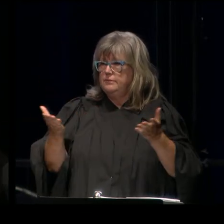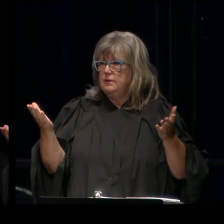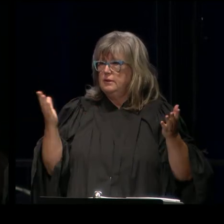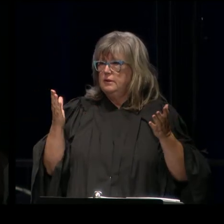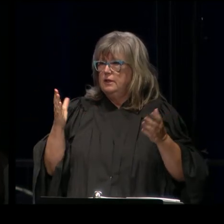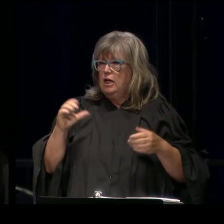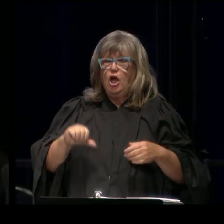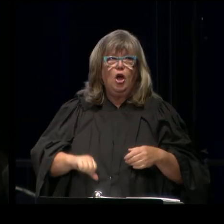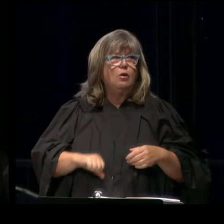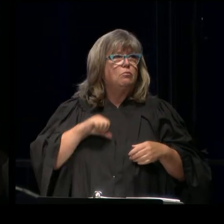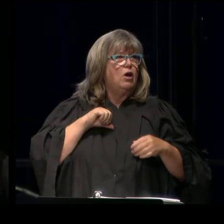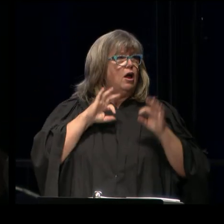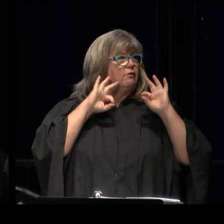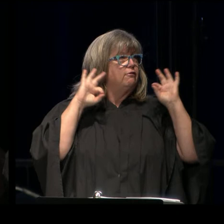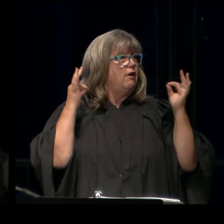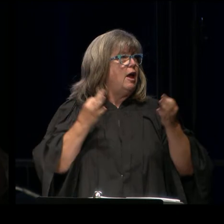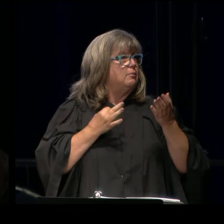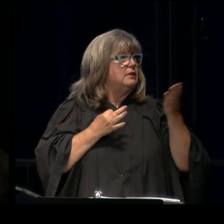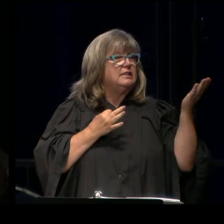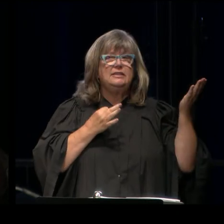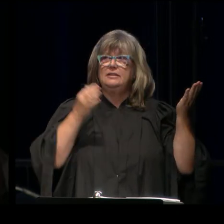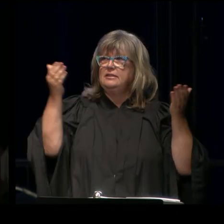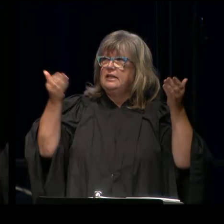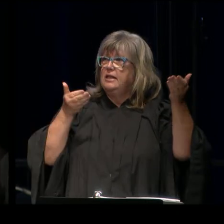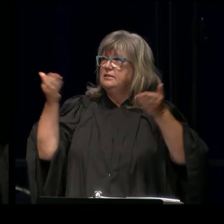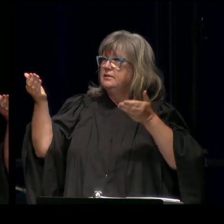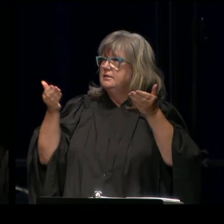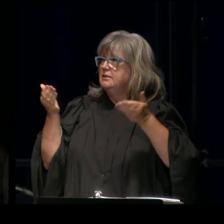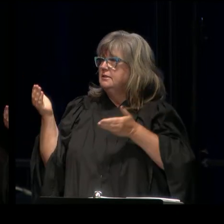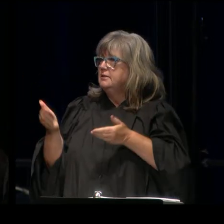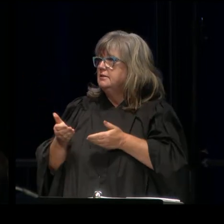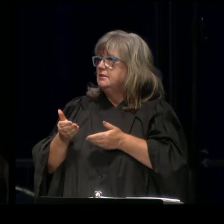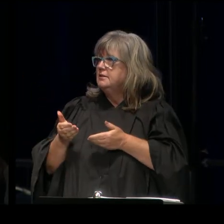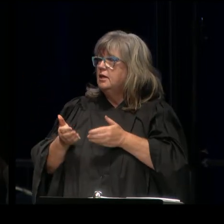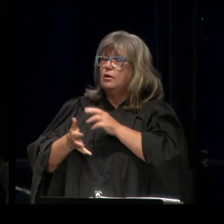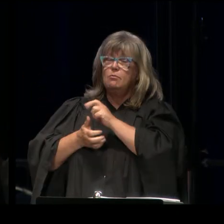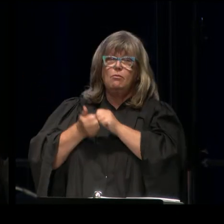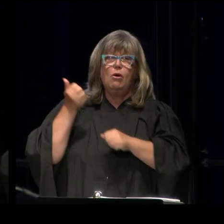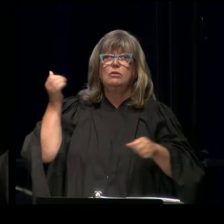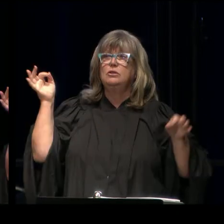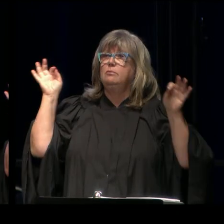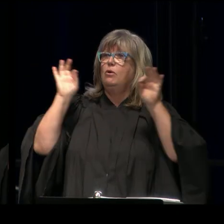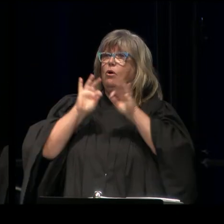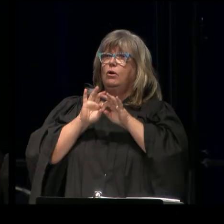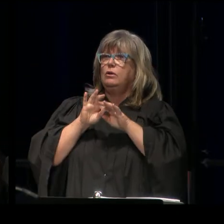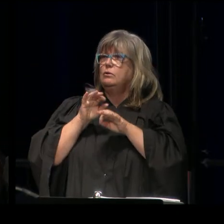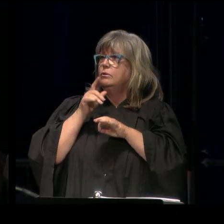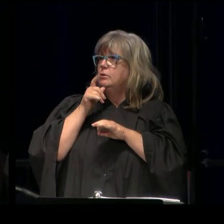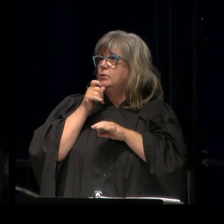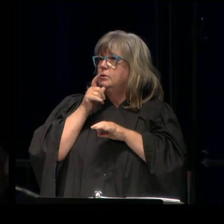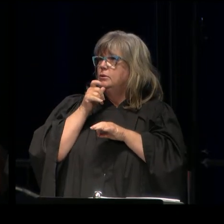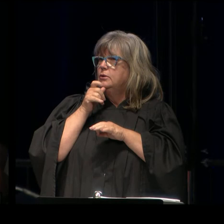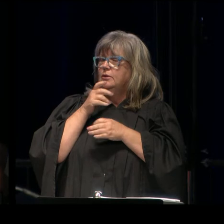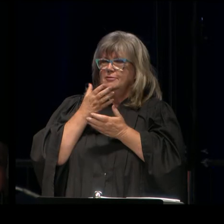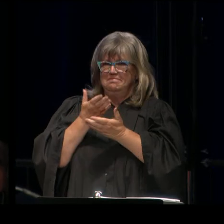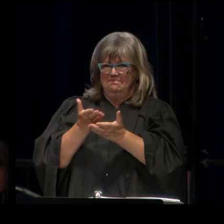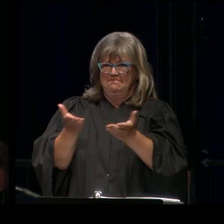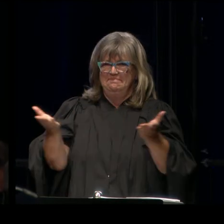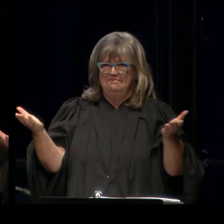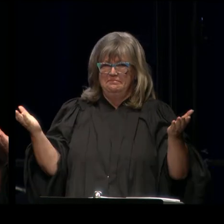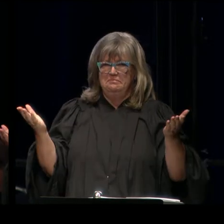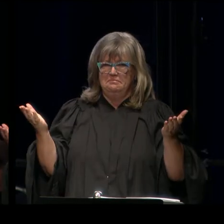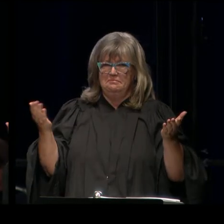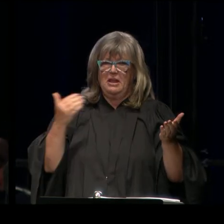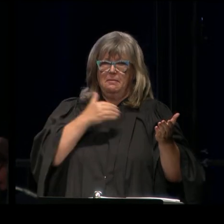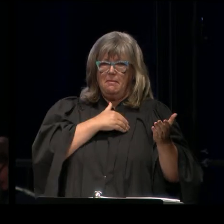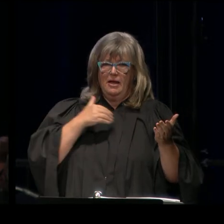proud families and guests, and most important, members